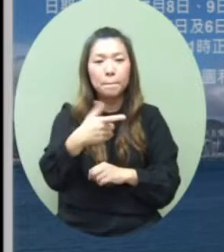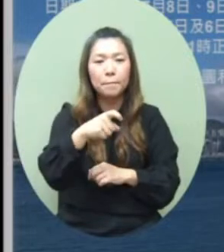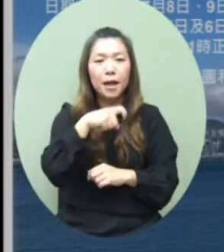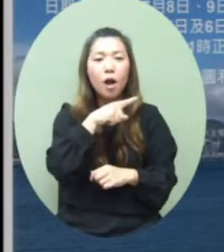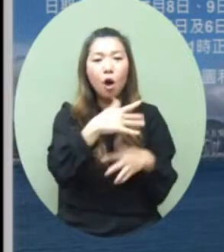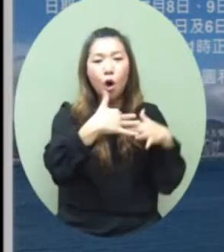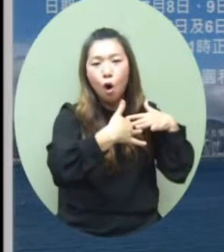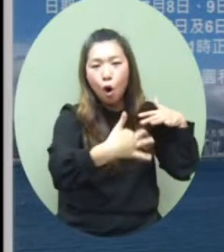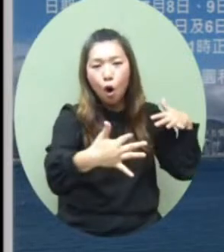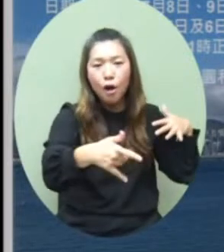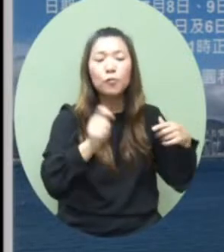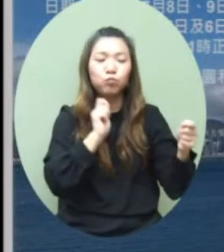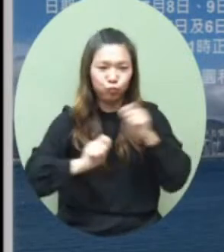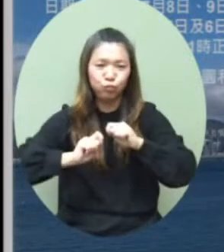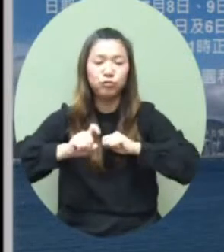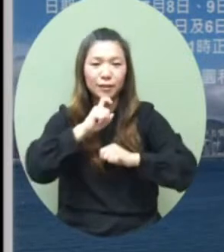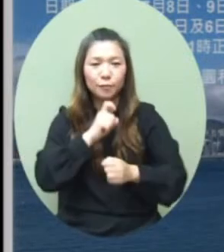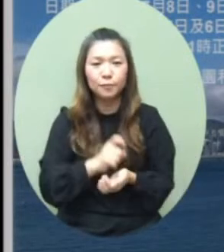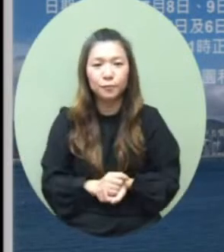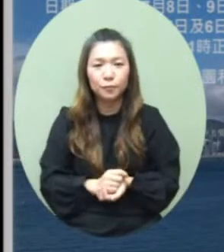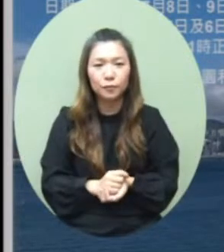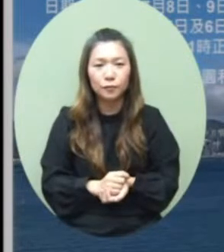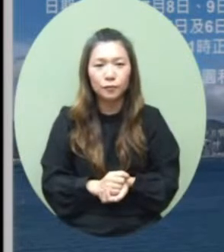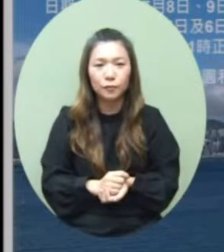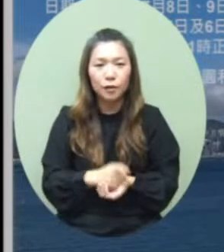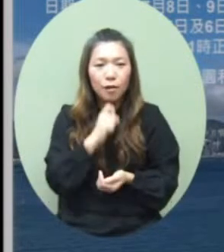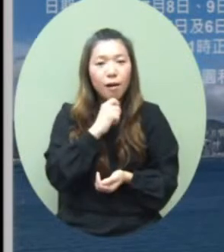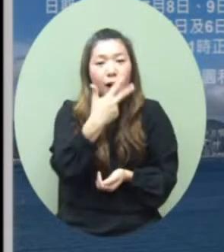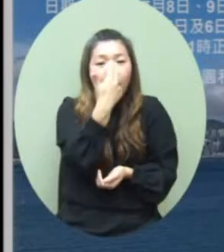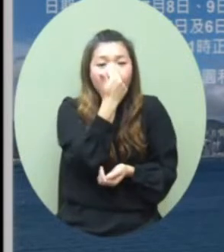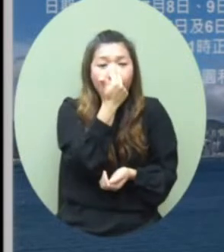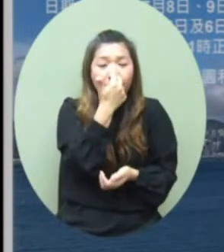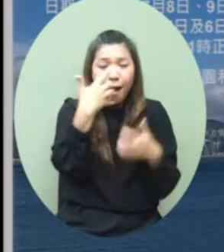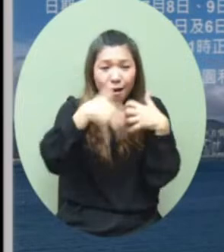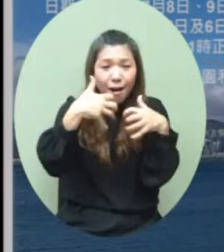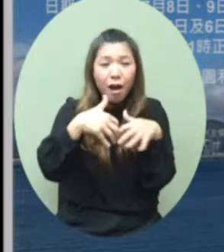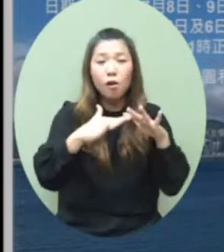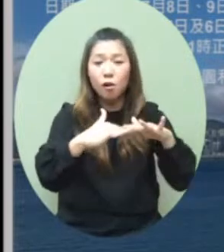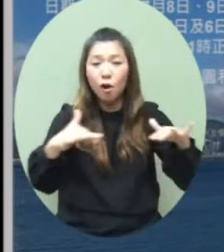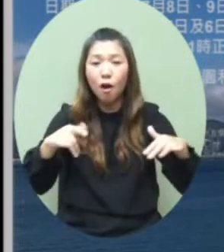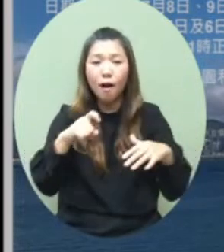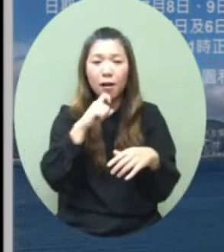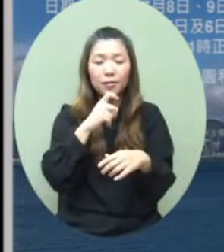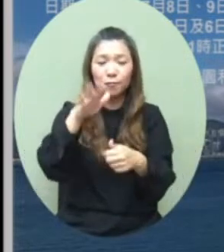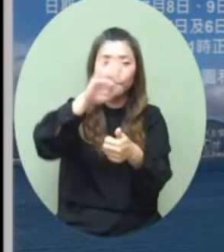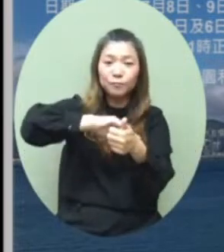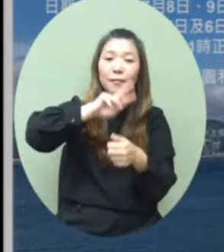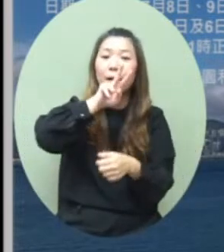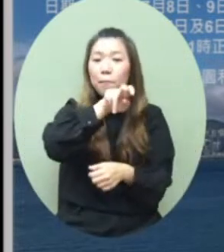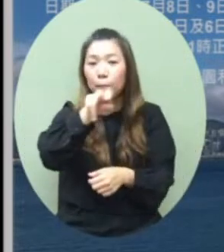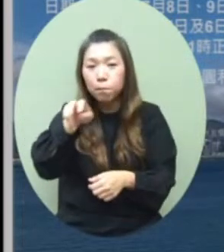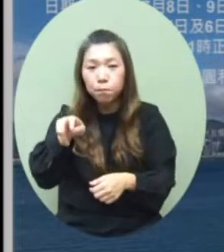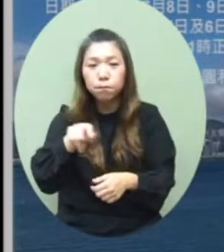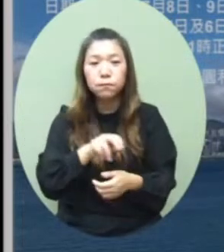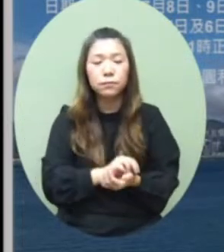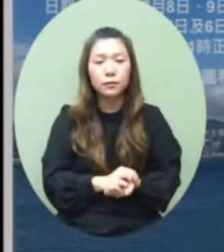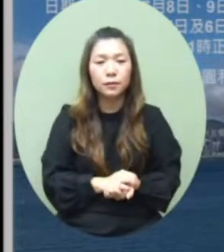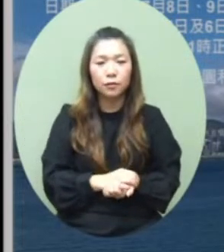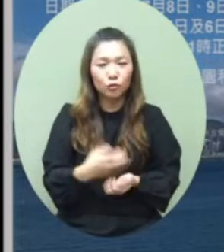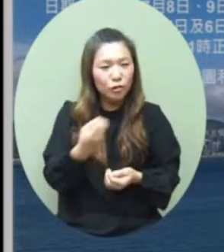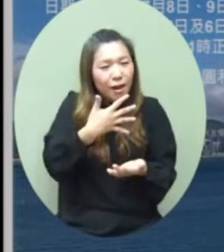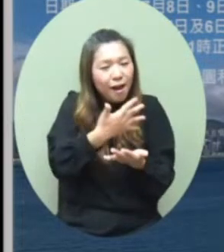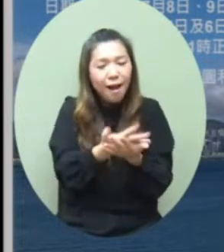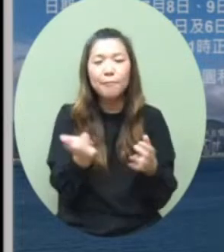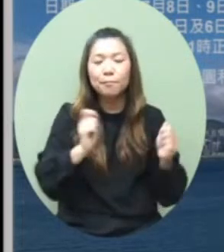The Hong Kong Tourism Board will also bring to citizens of Hong Kong called Harbor Chill Carnival.